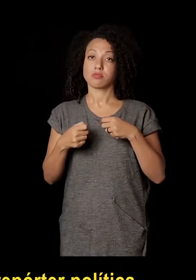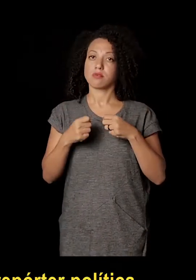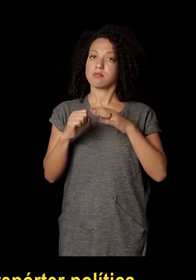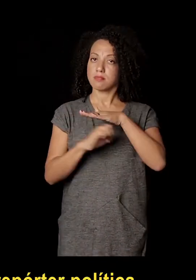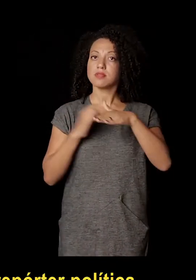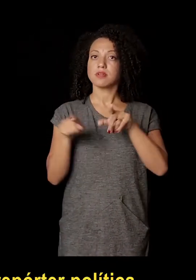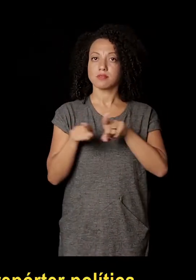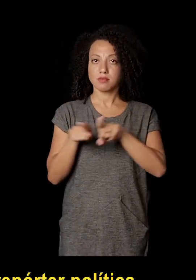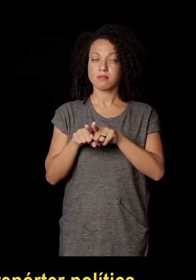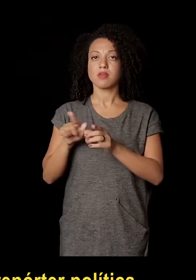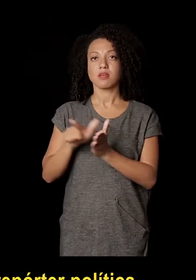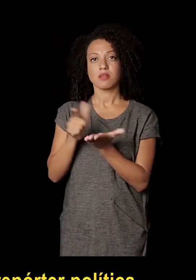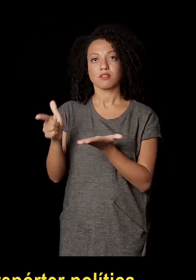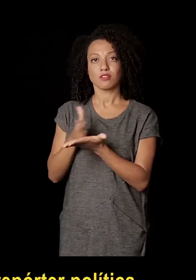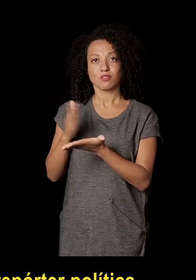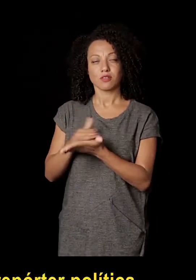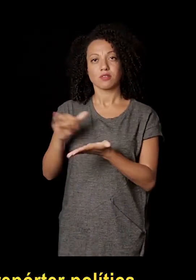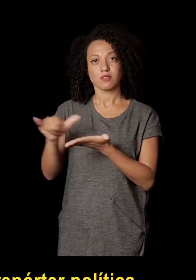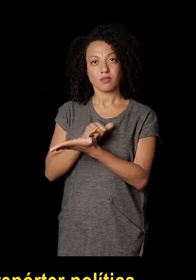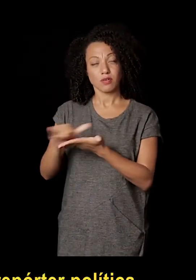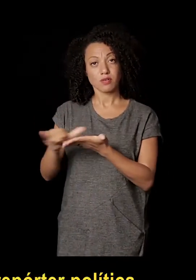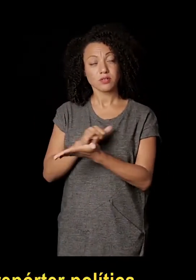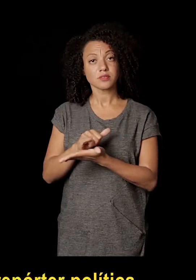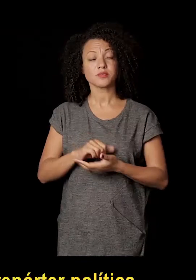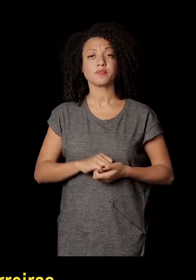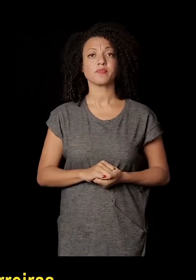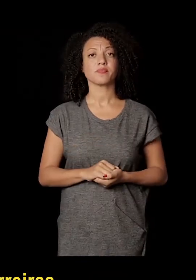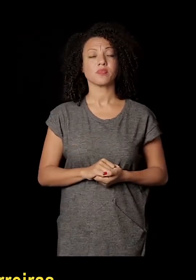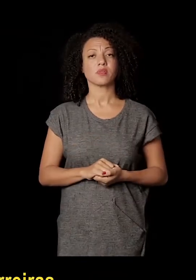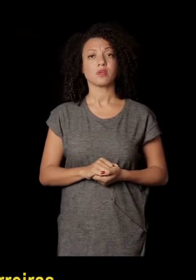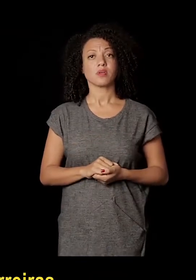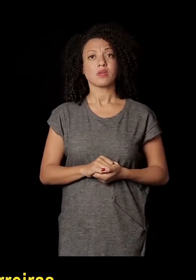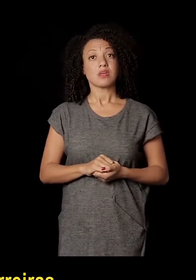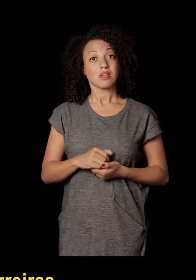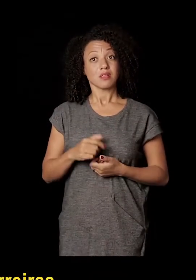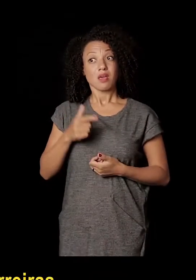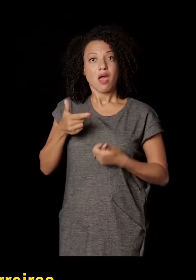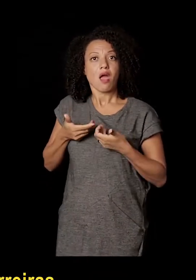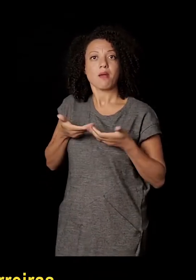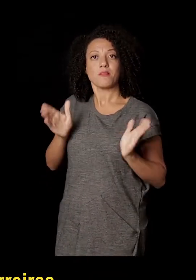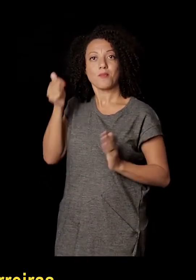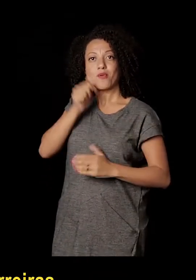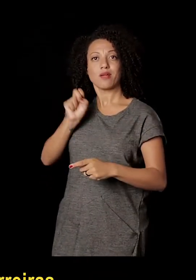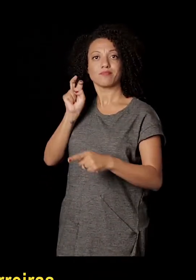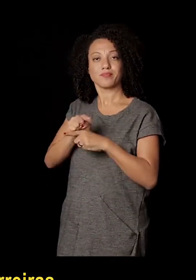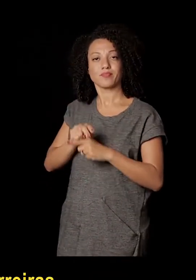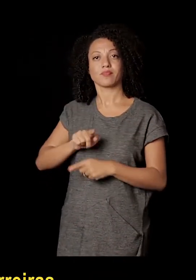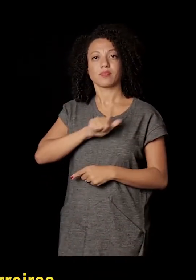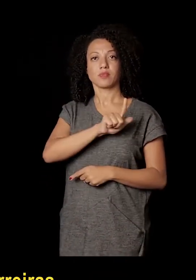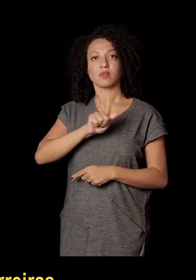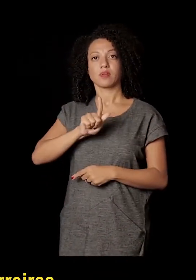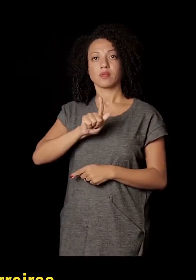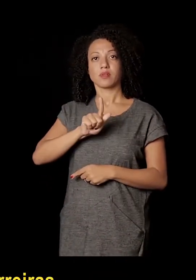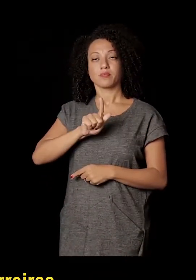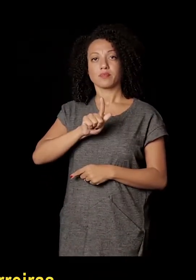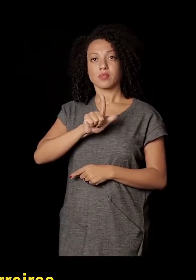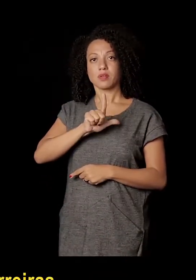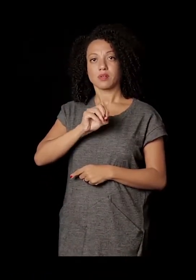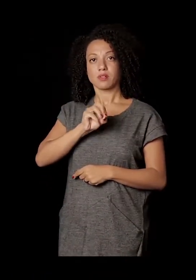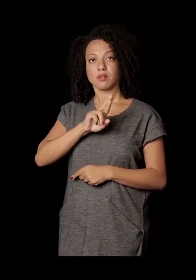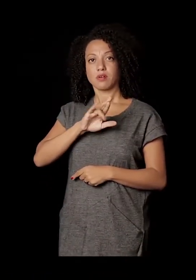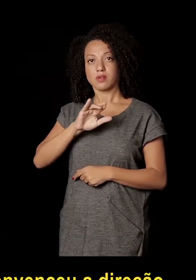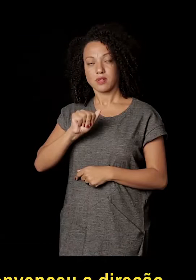enterprising woman political reporter for the New York Times who really broke the barrier for women, Gloria